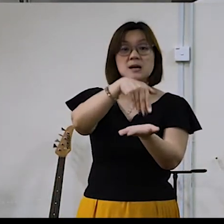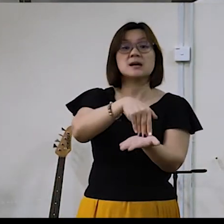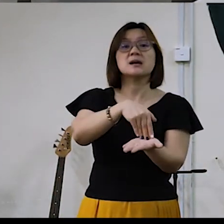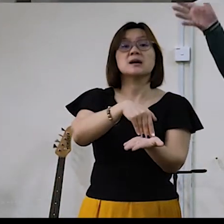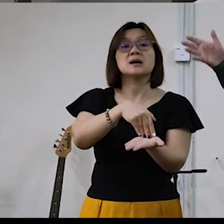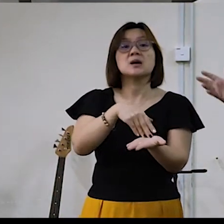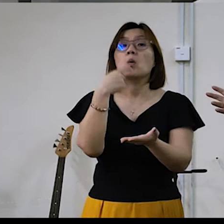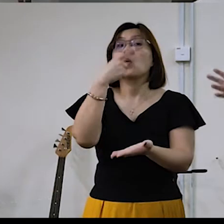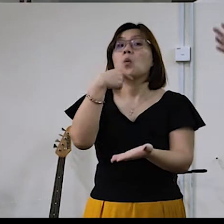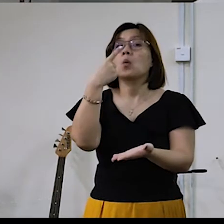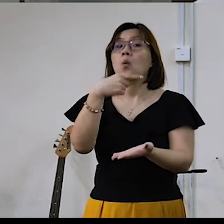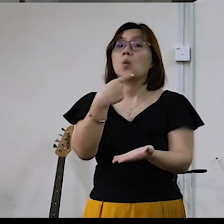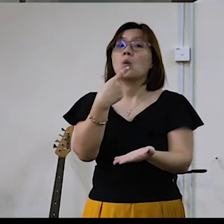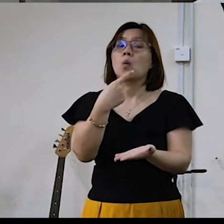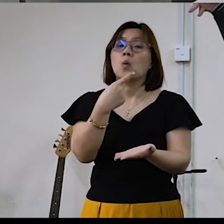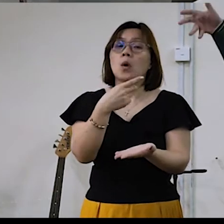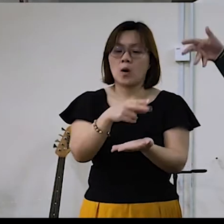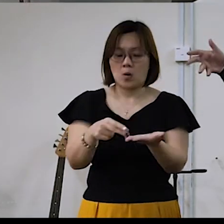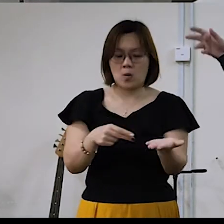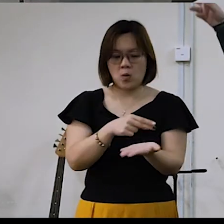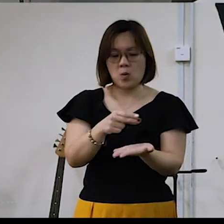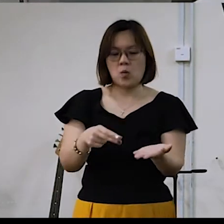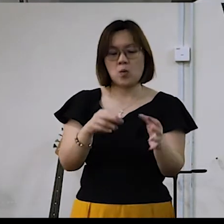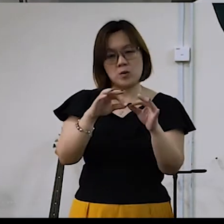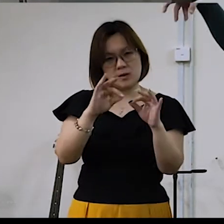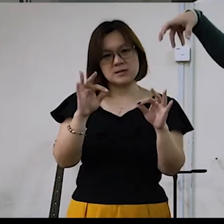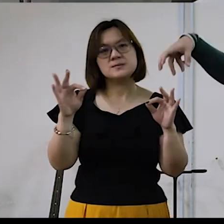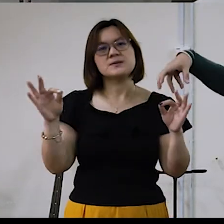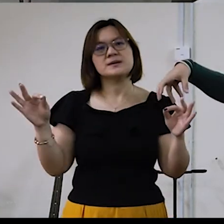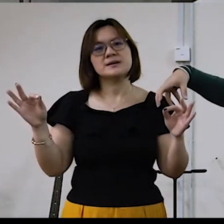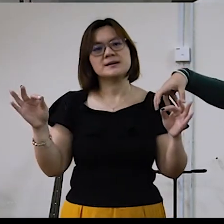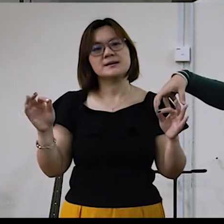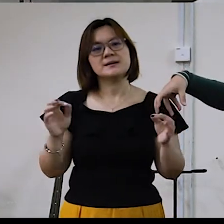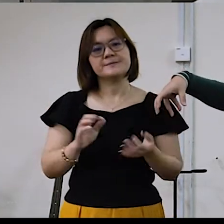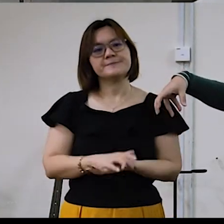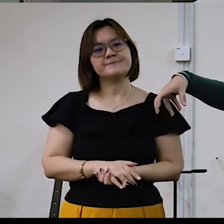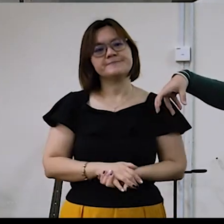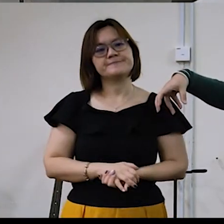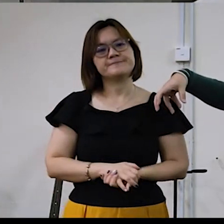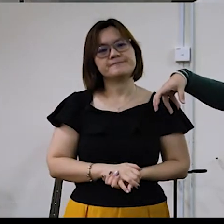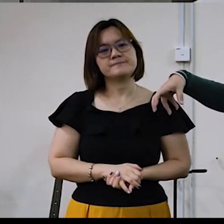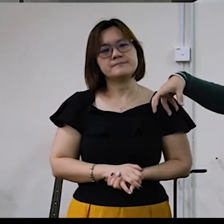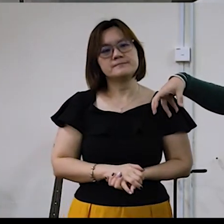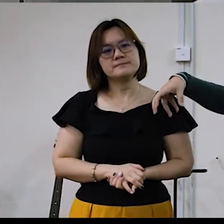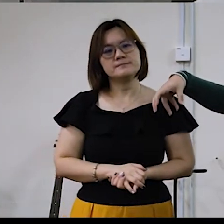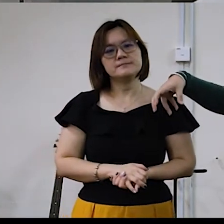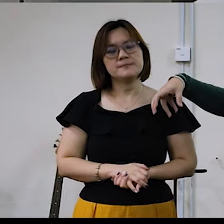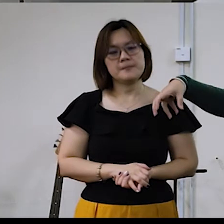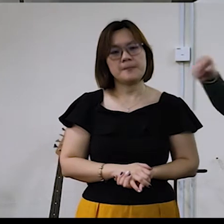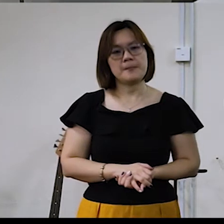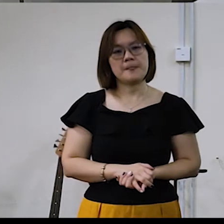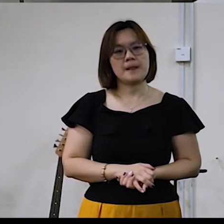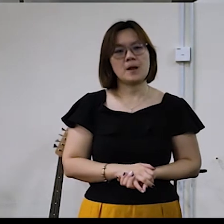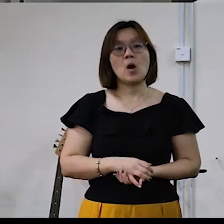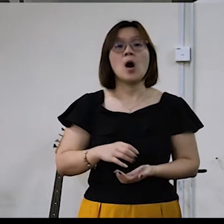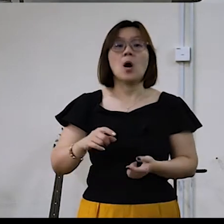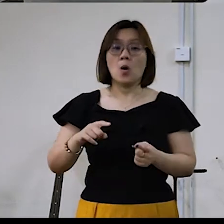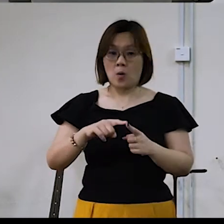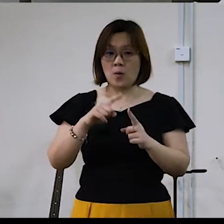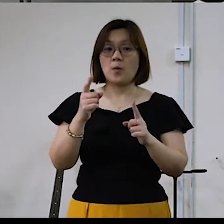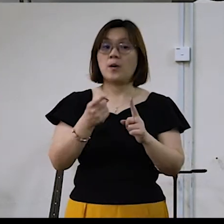When you get born again and you get baptized in the Spirit, who enters inside of you? The Holy Spirit.